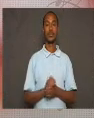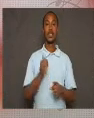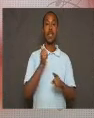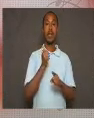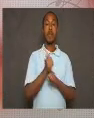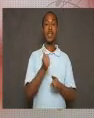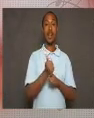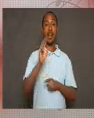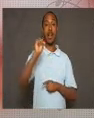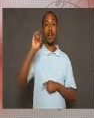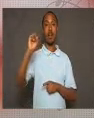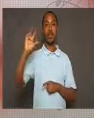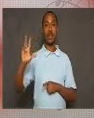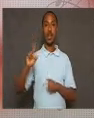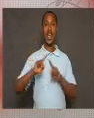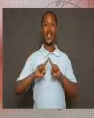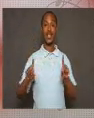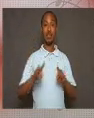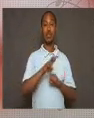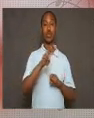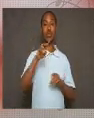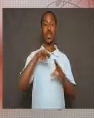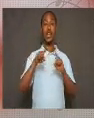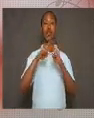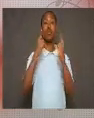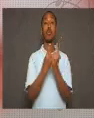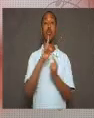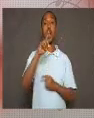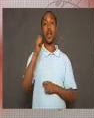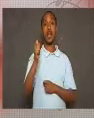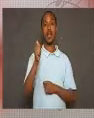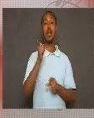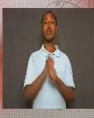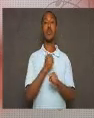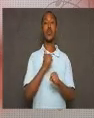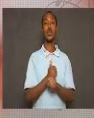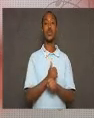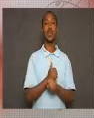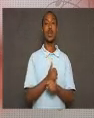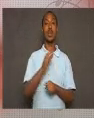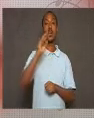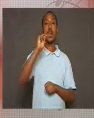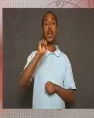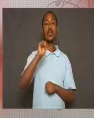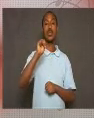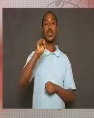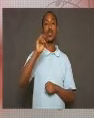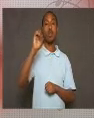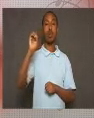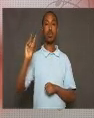Metal nitrates, except those in group 1A, produce nitrogen